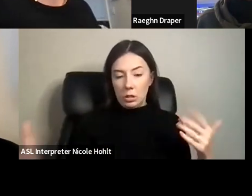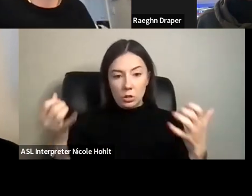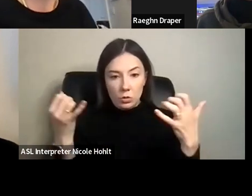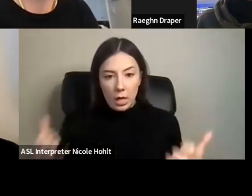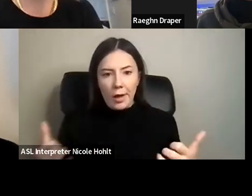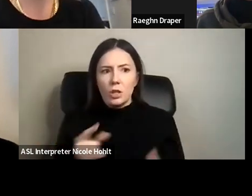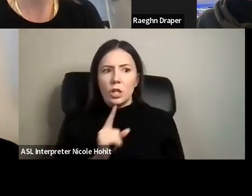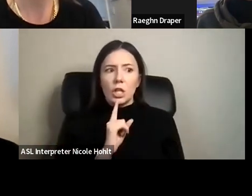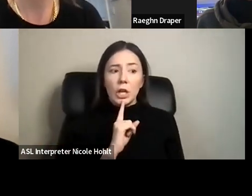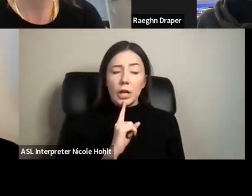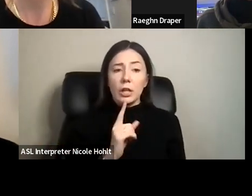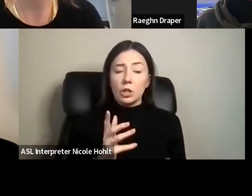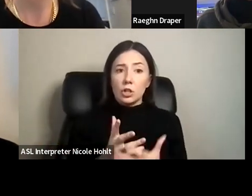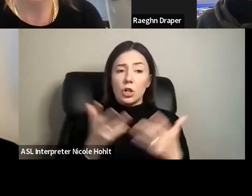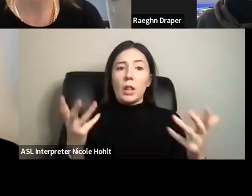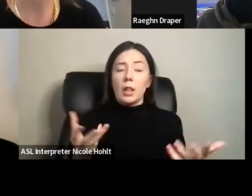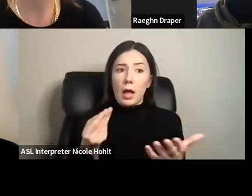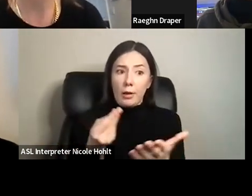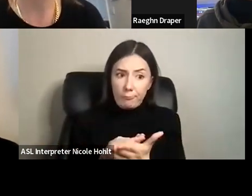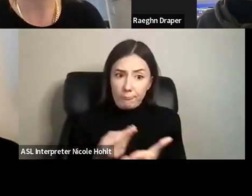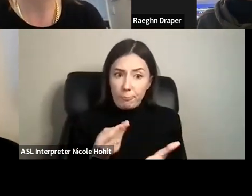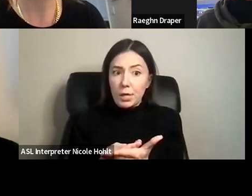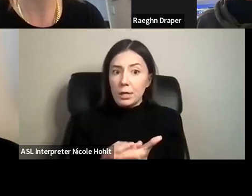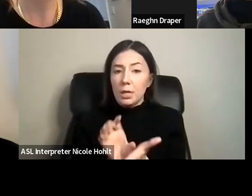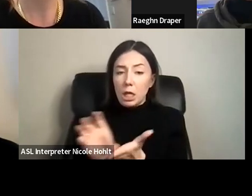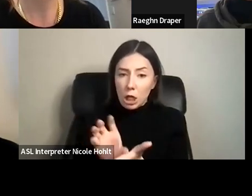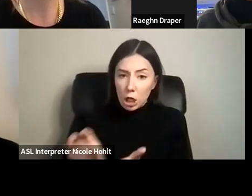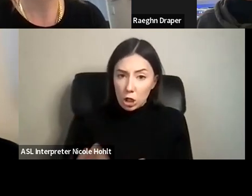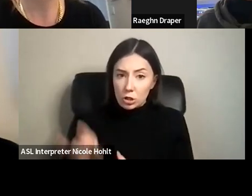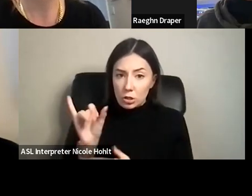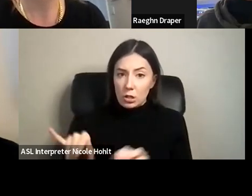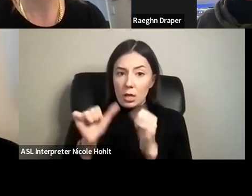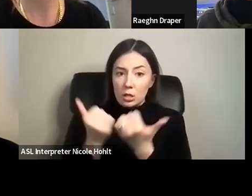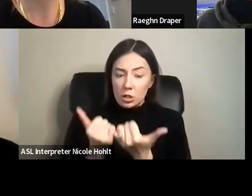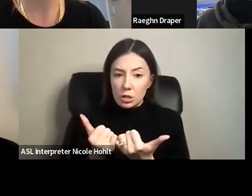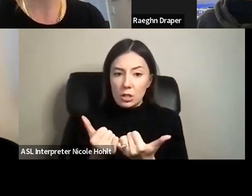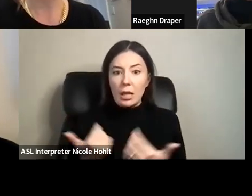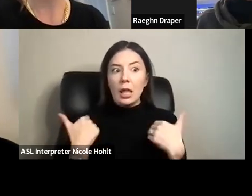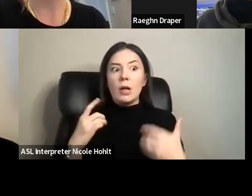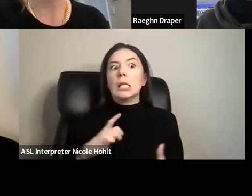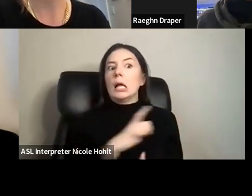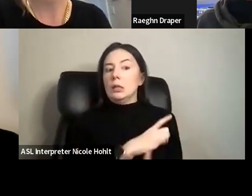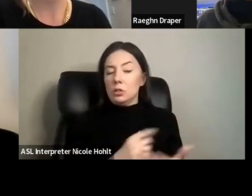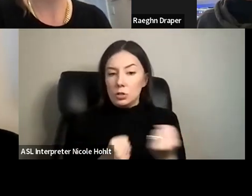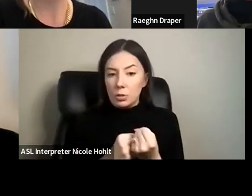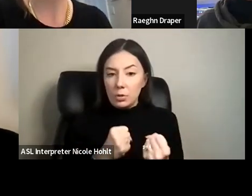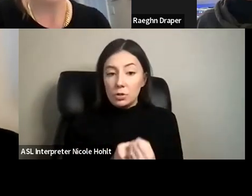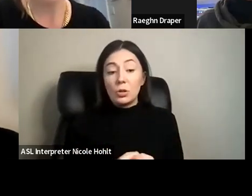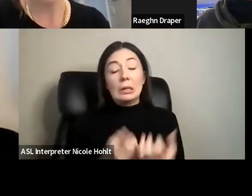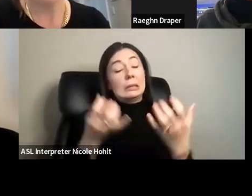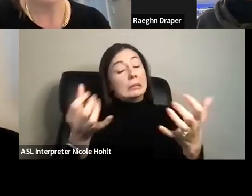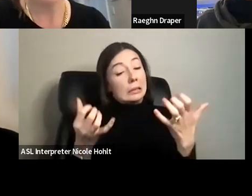they fund a lot of legislators. And so right now we're asking legislators